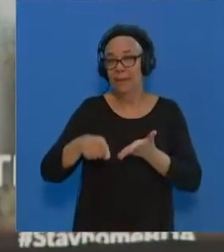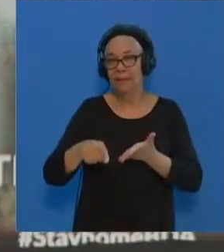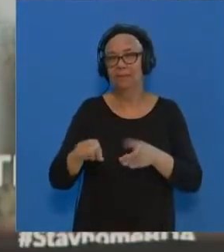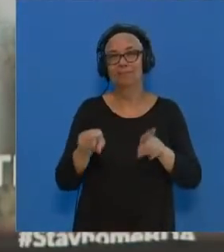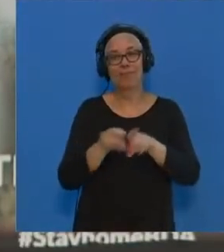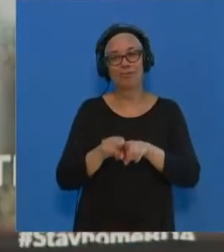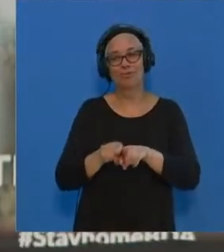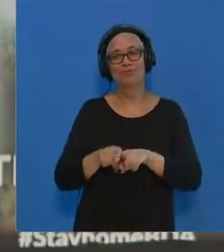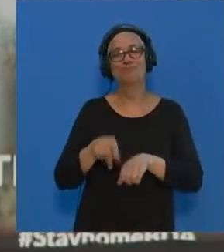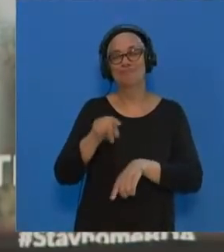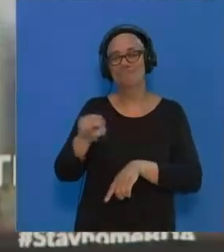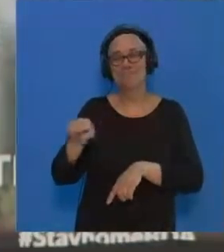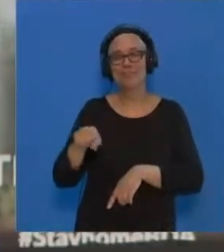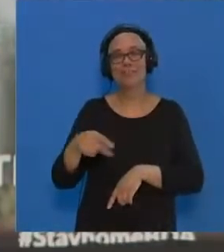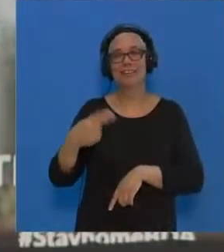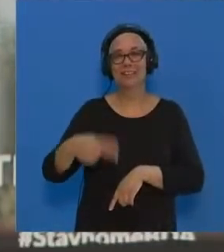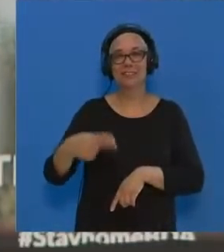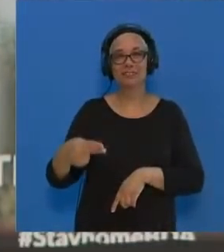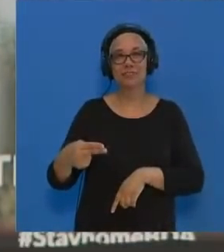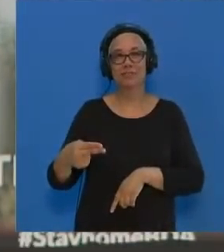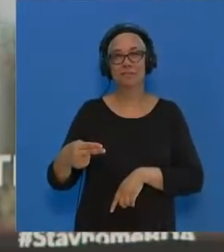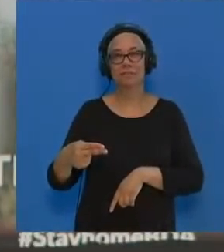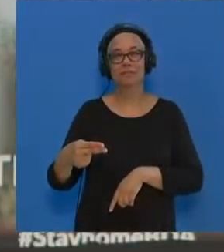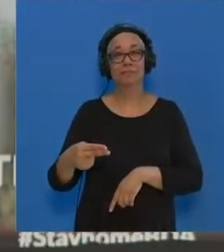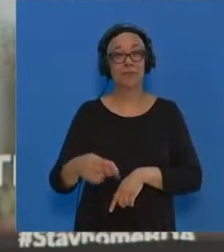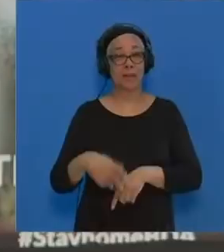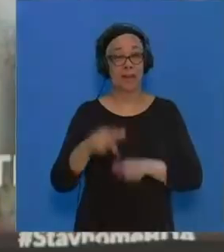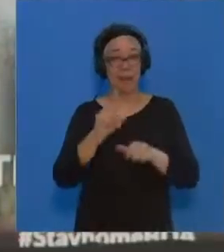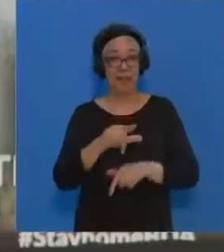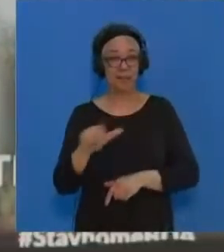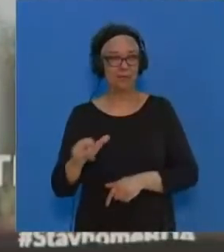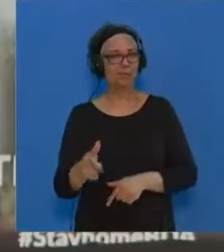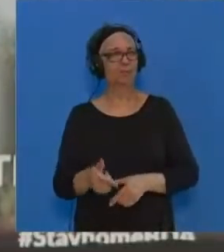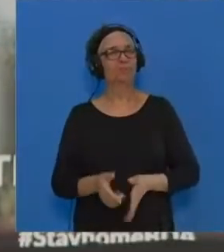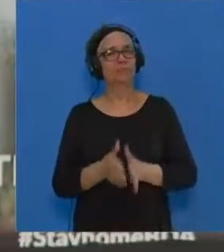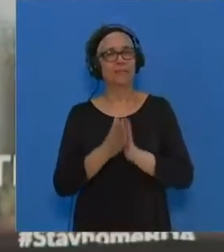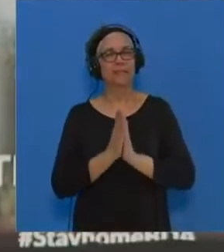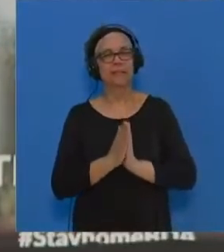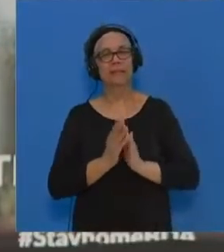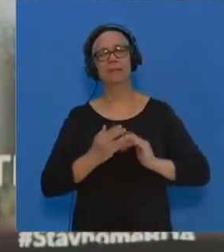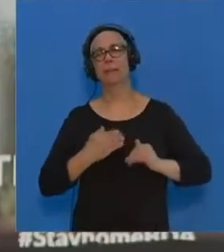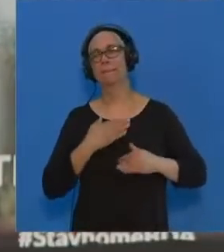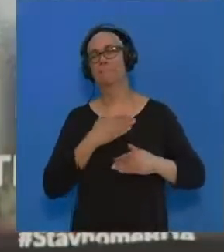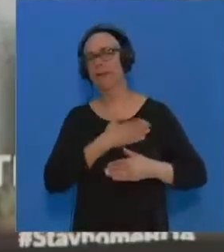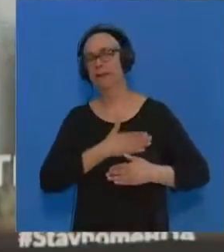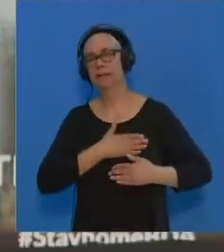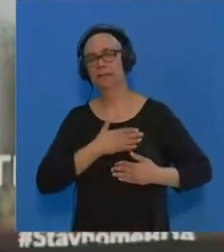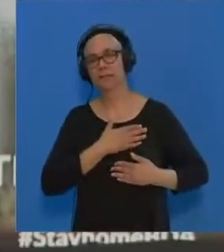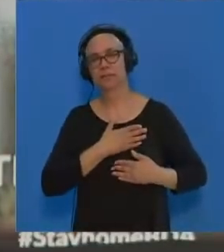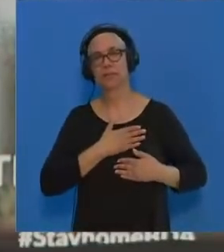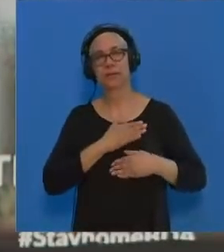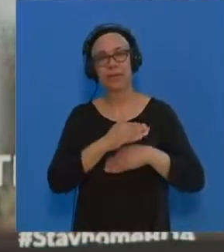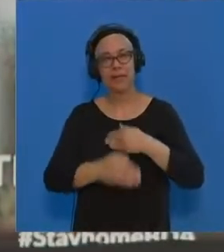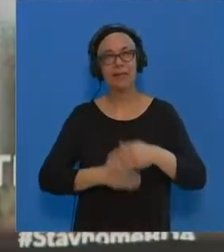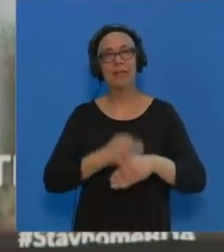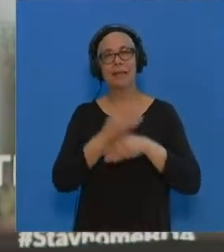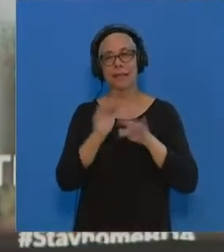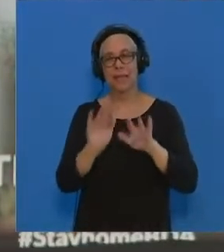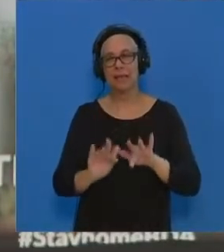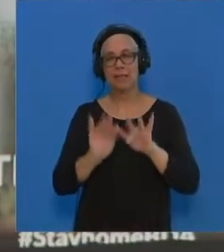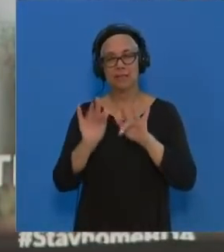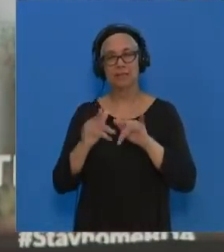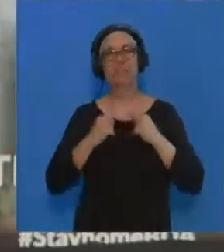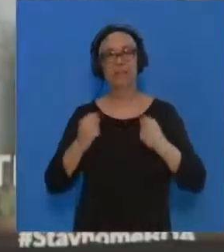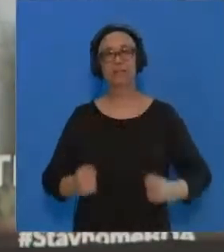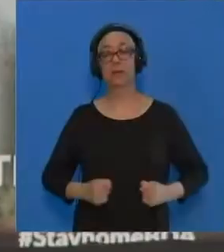record. Landlords are also requested to have compassion for tenants, certainly. We encourage tenants